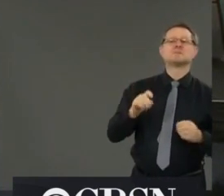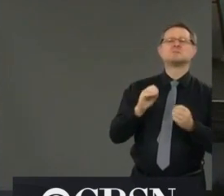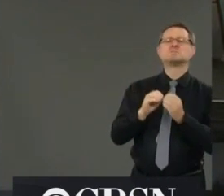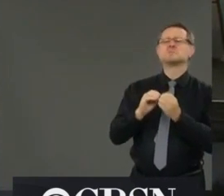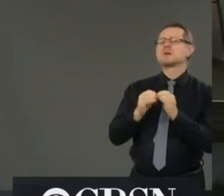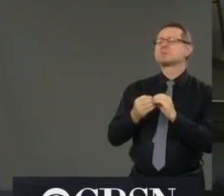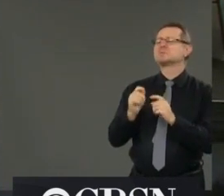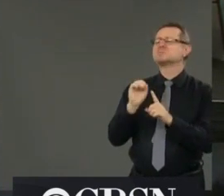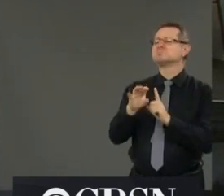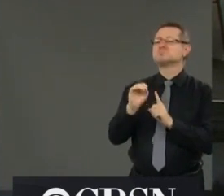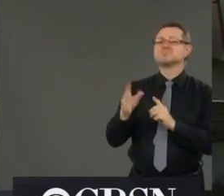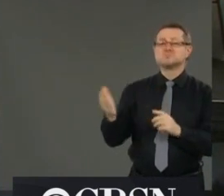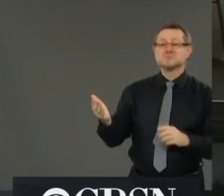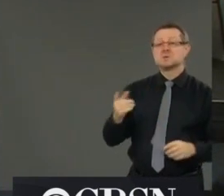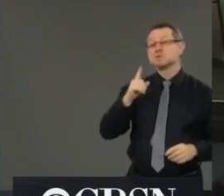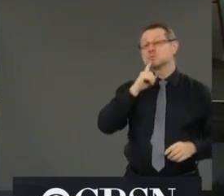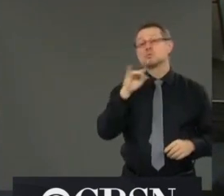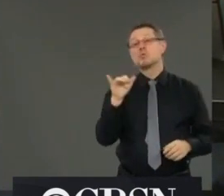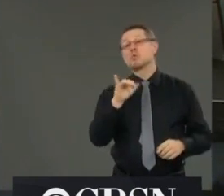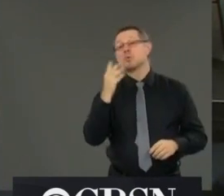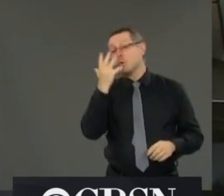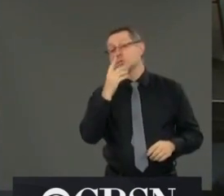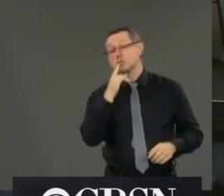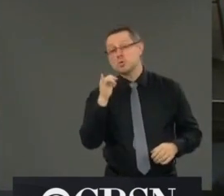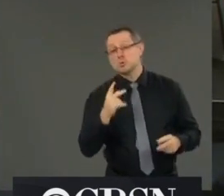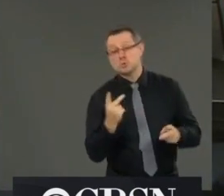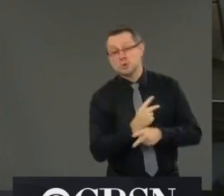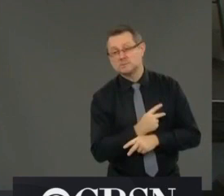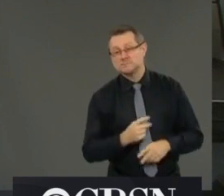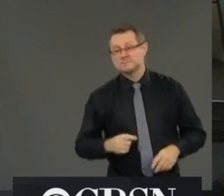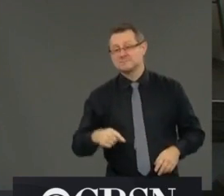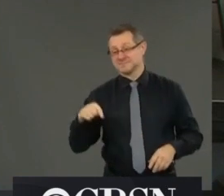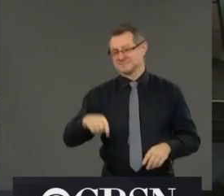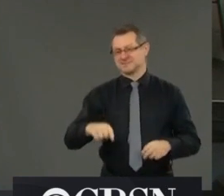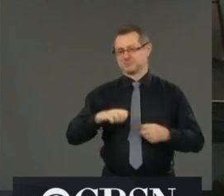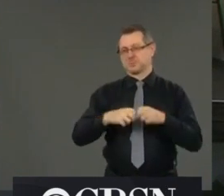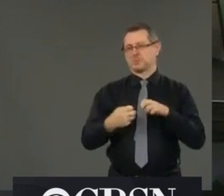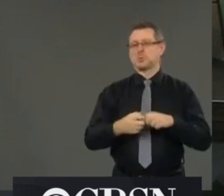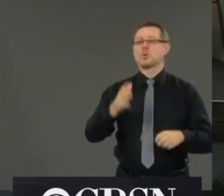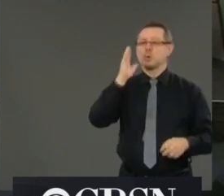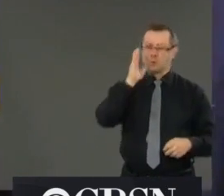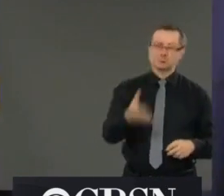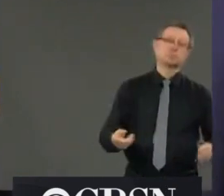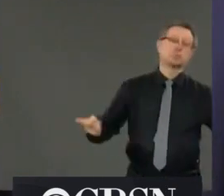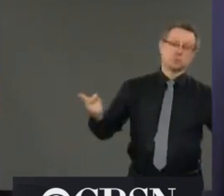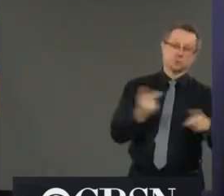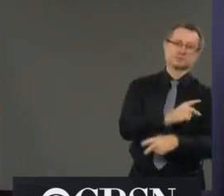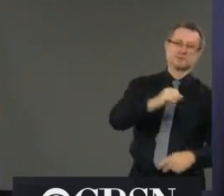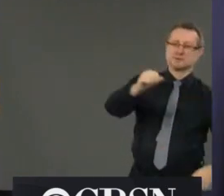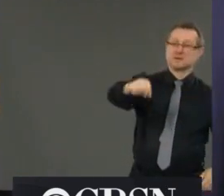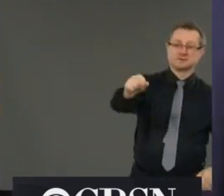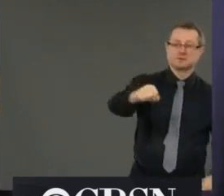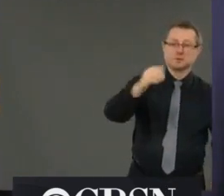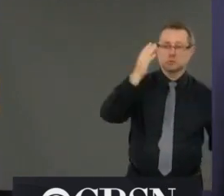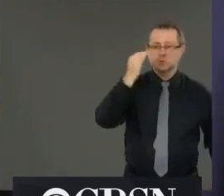worse. What's worse is it's going to get worse because you're going to come into flu